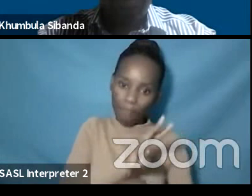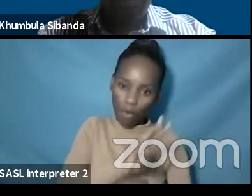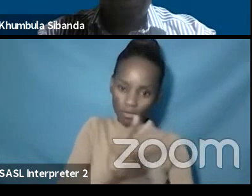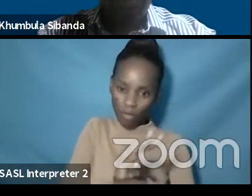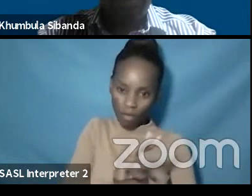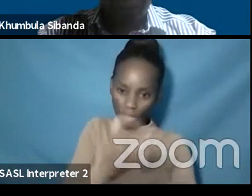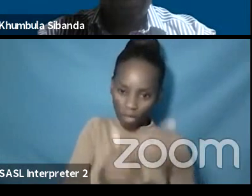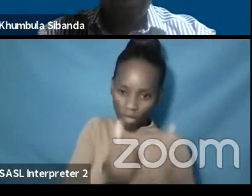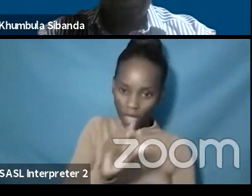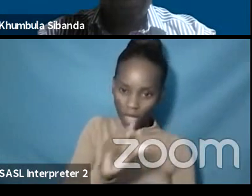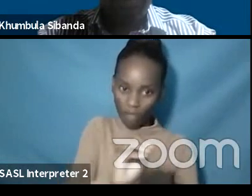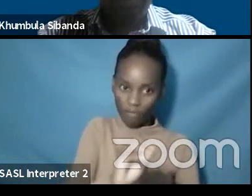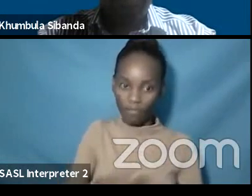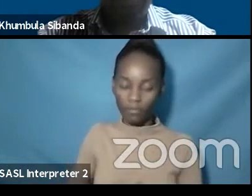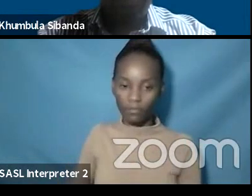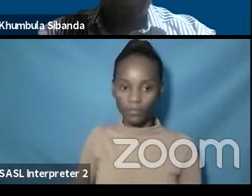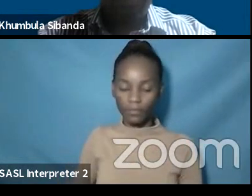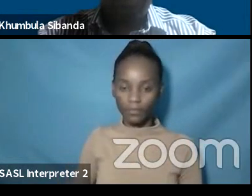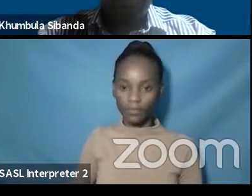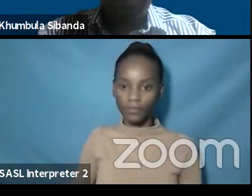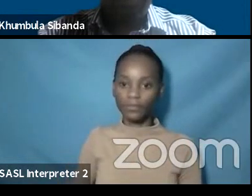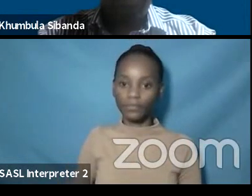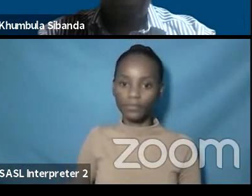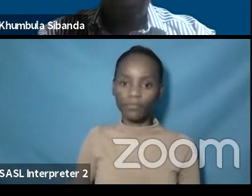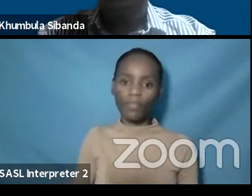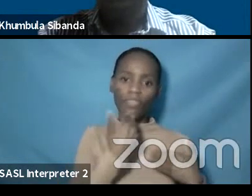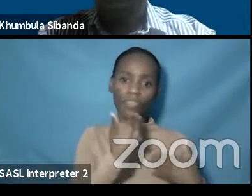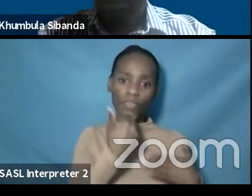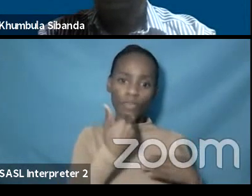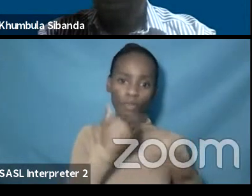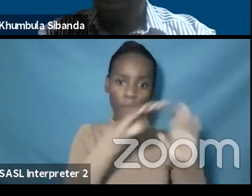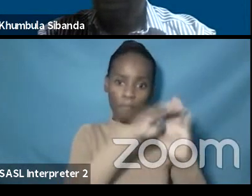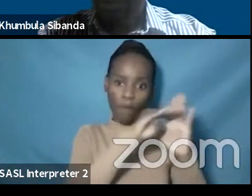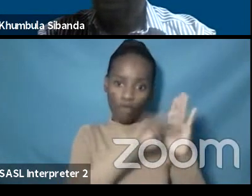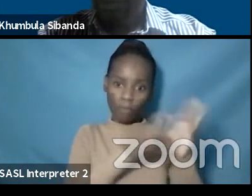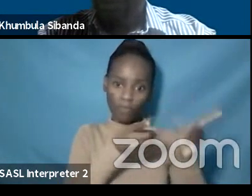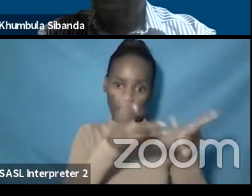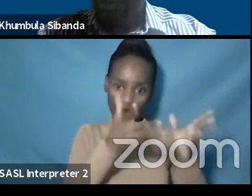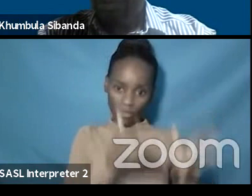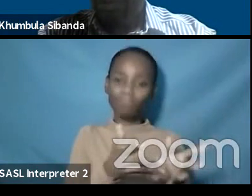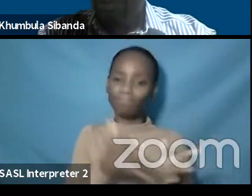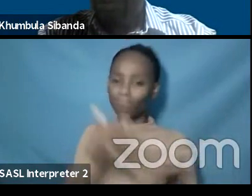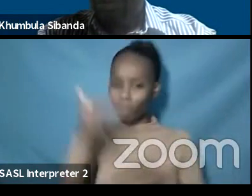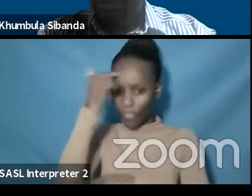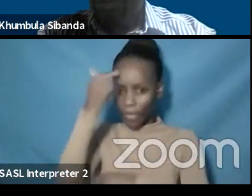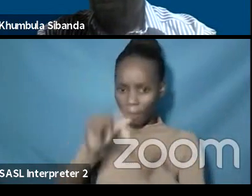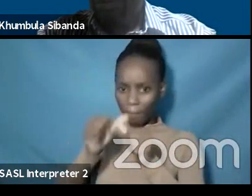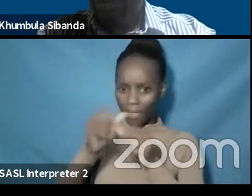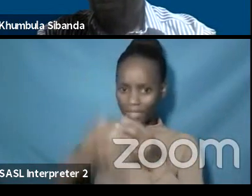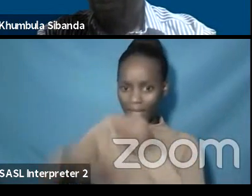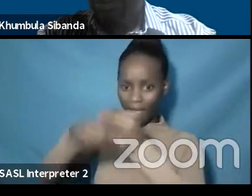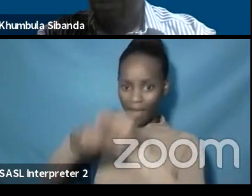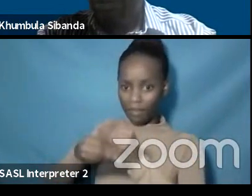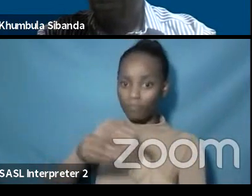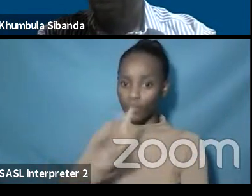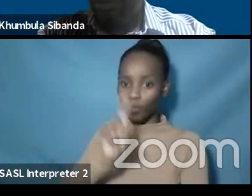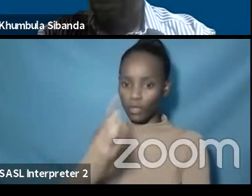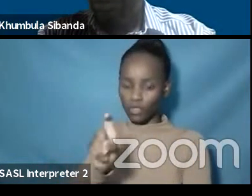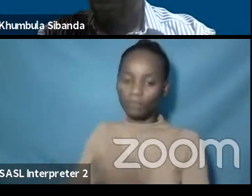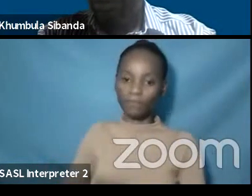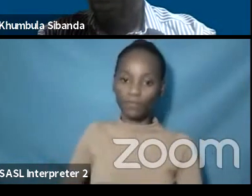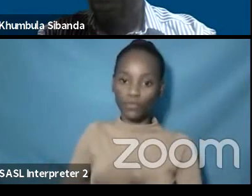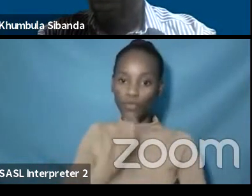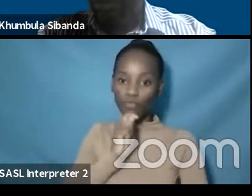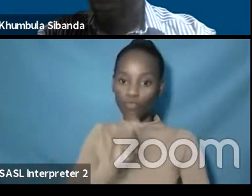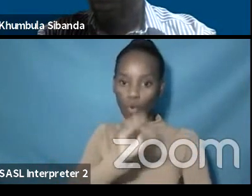All right. Thank you, Program Director. I think if I can just add to that question as well. From a SARS perspective, we work